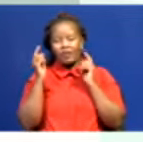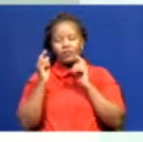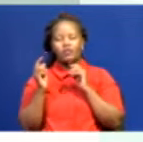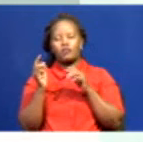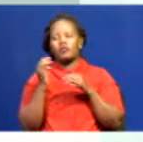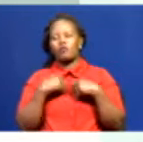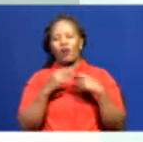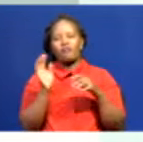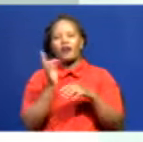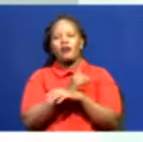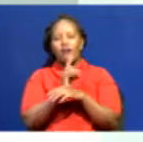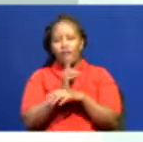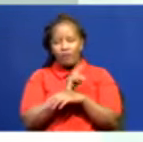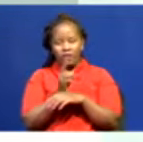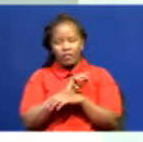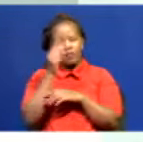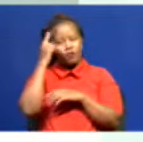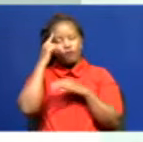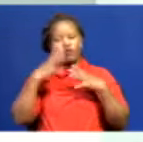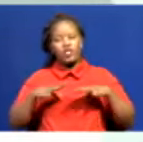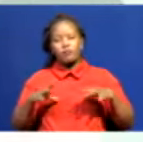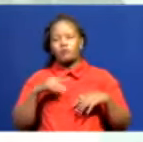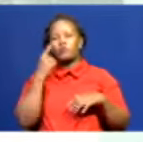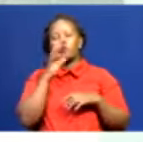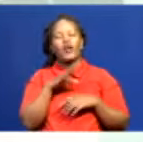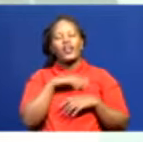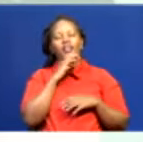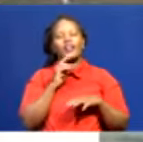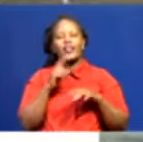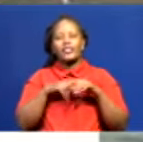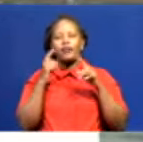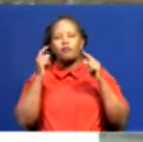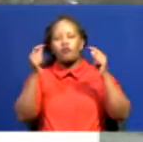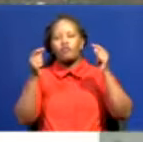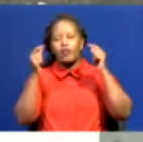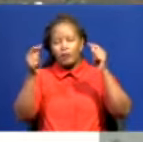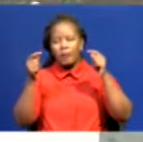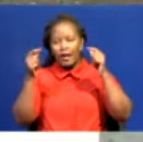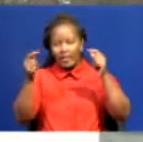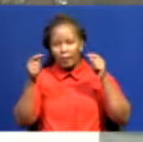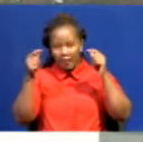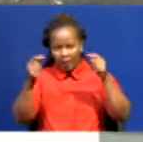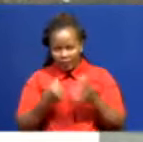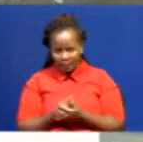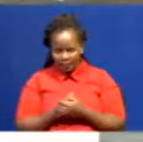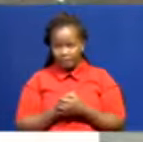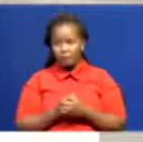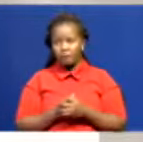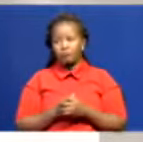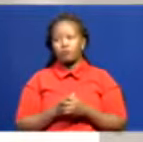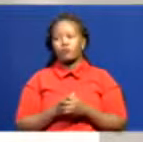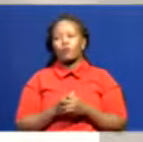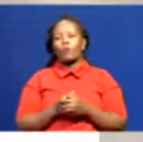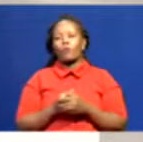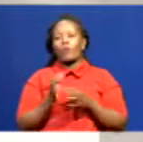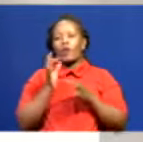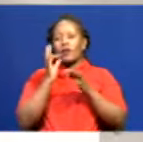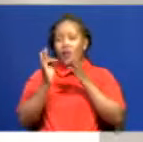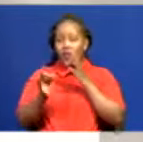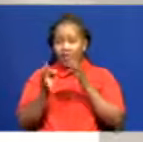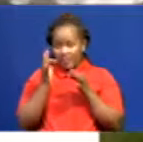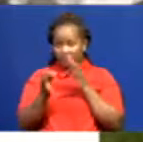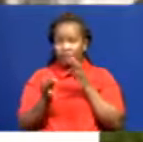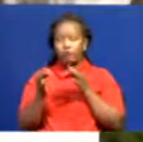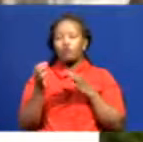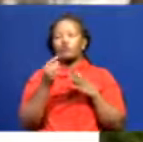and vigil for victims of the deadly protests. If the calls by the opposition for the weekly